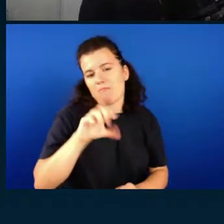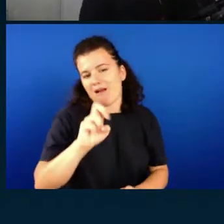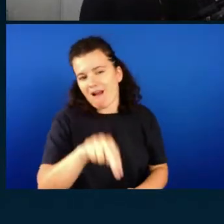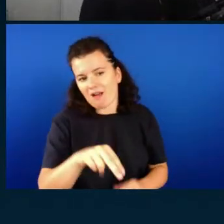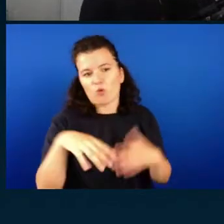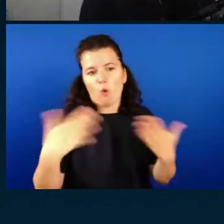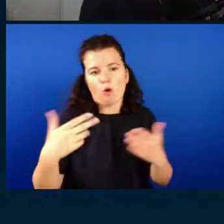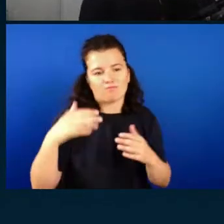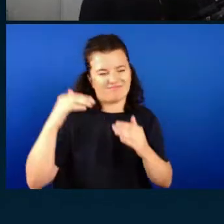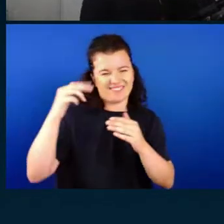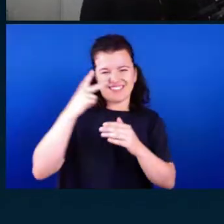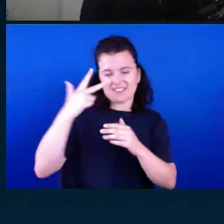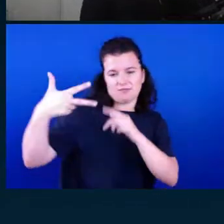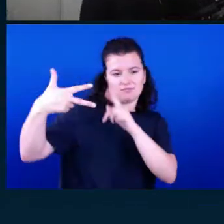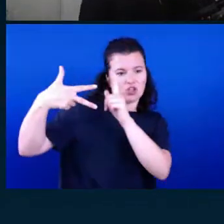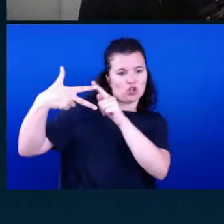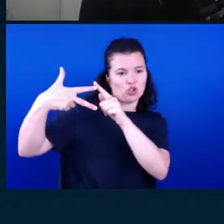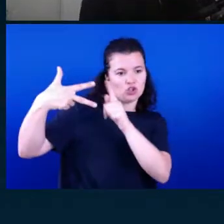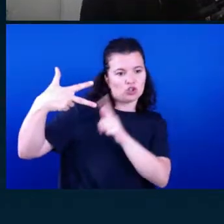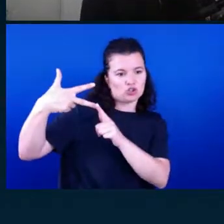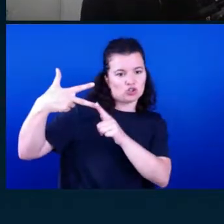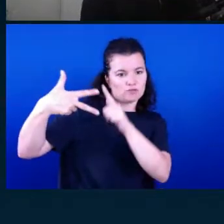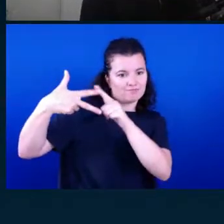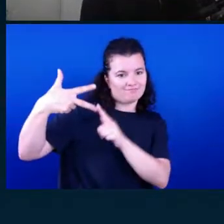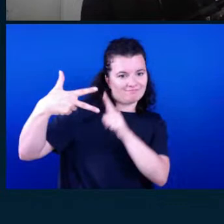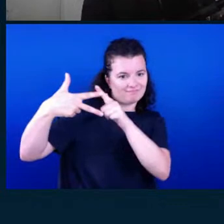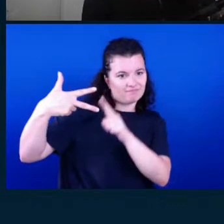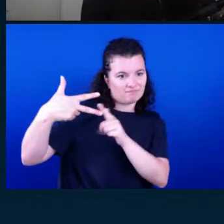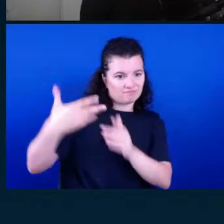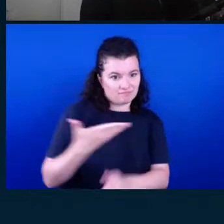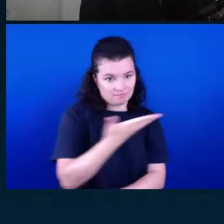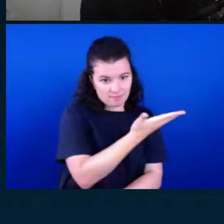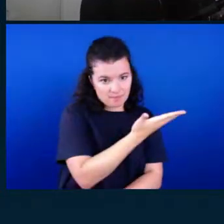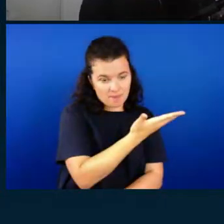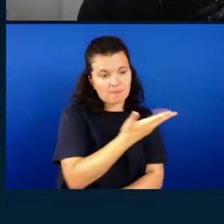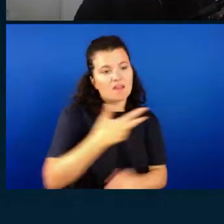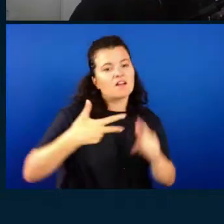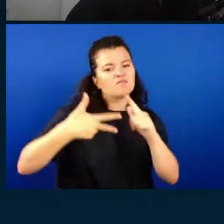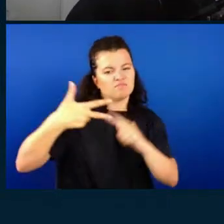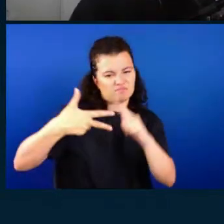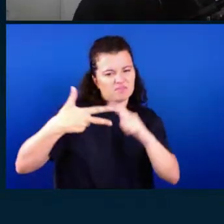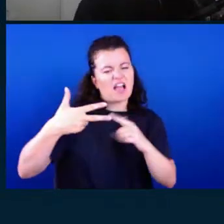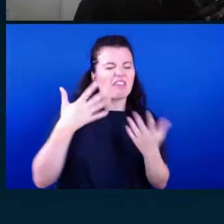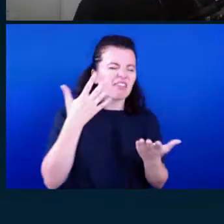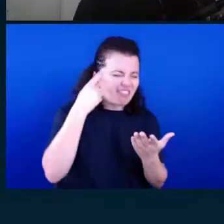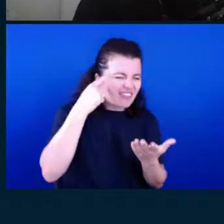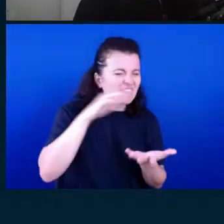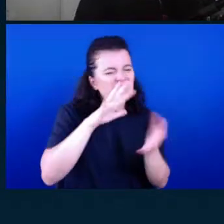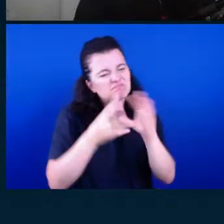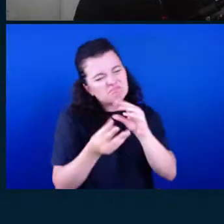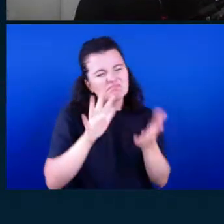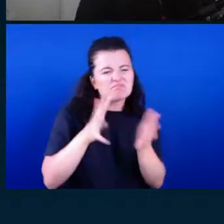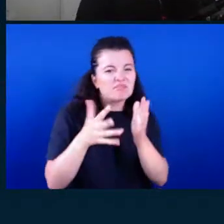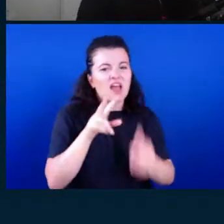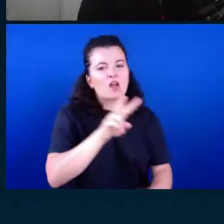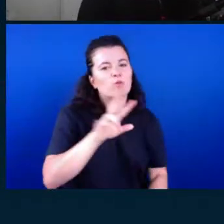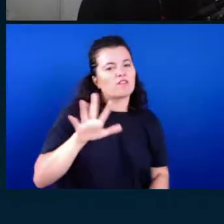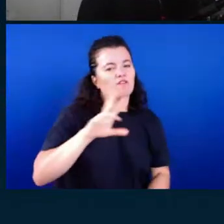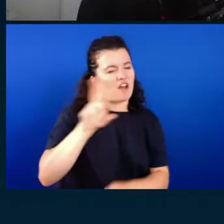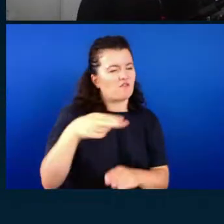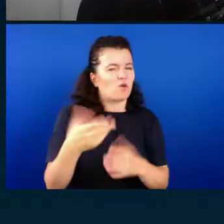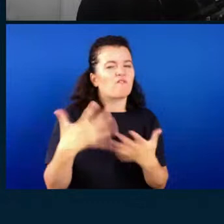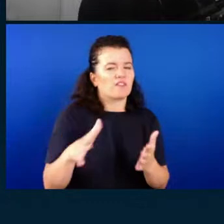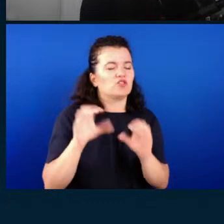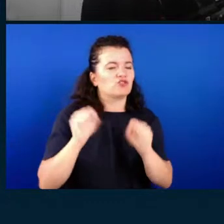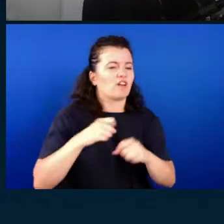plan is the cheaper option available. I think for about €25, you can also have something running. Another good thing